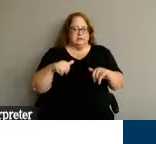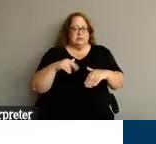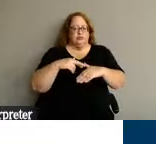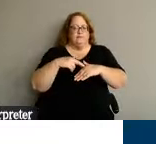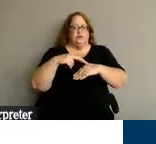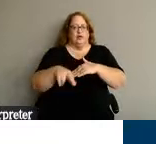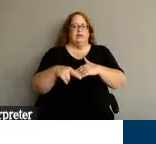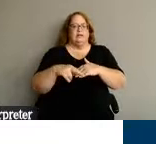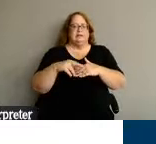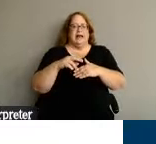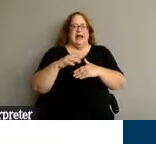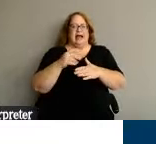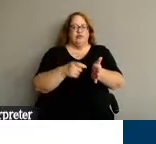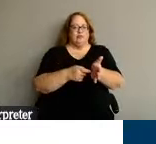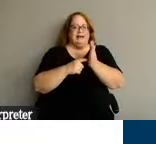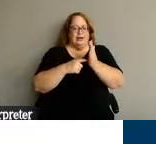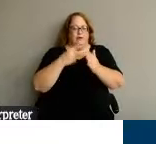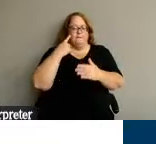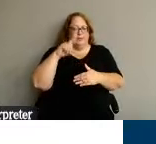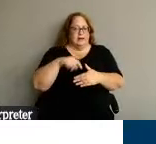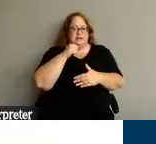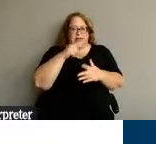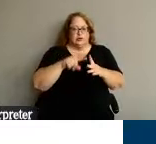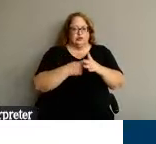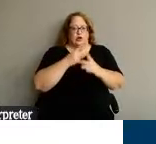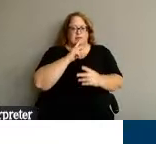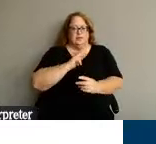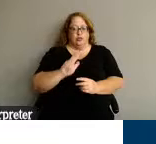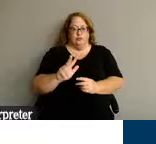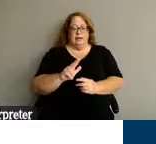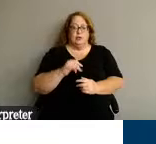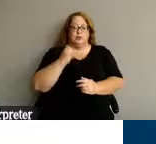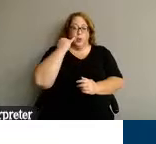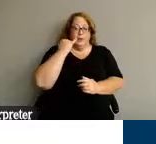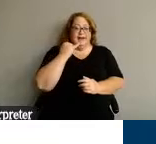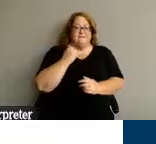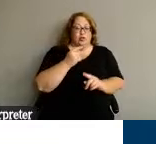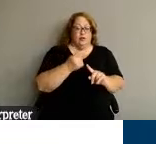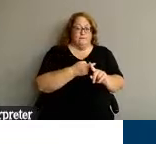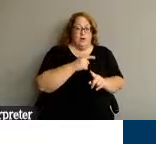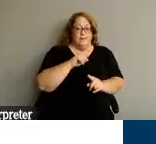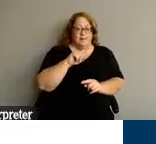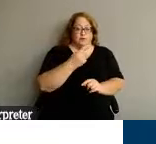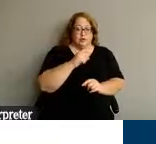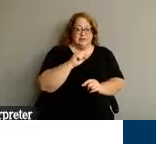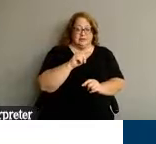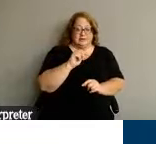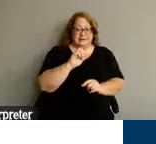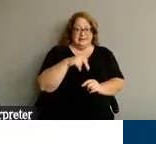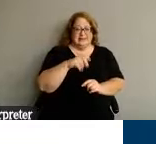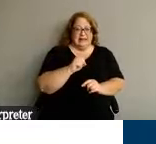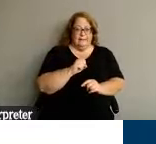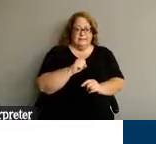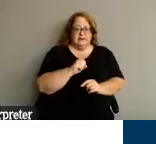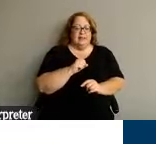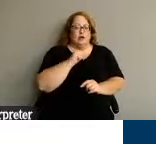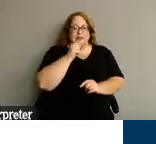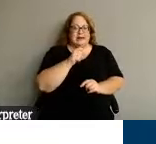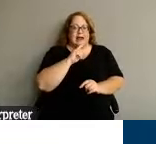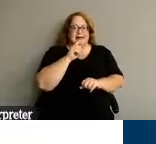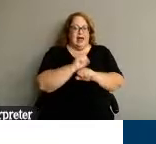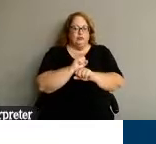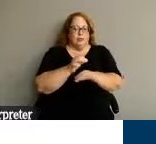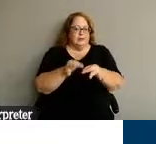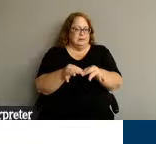for that doesn't actually begin until the age of 3. So if they come to us from the first steps, there isn't an actual delay at that